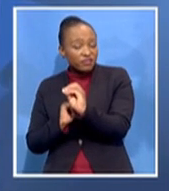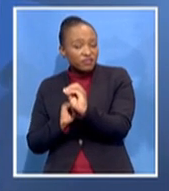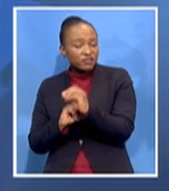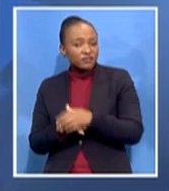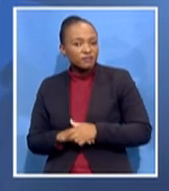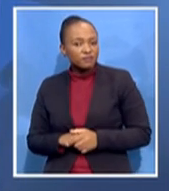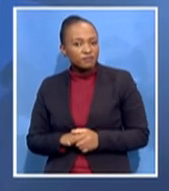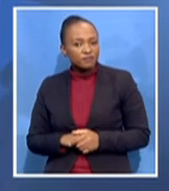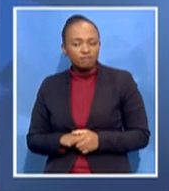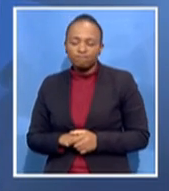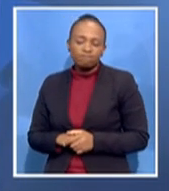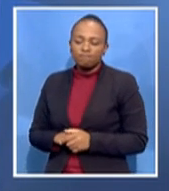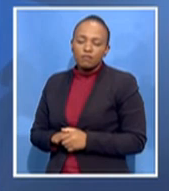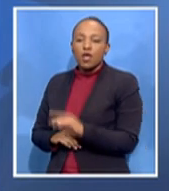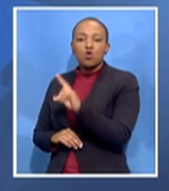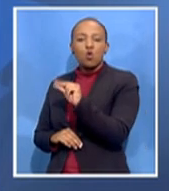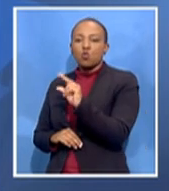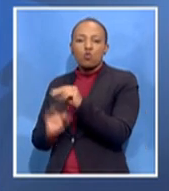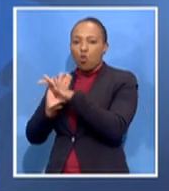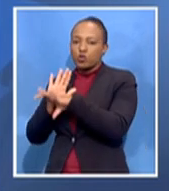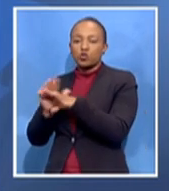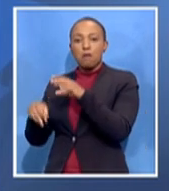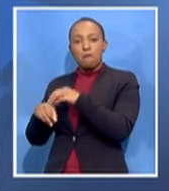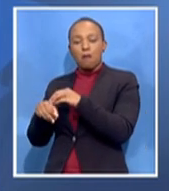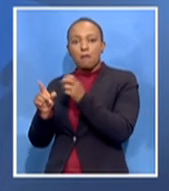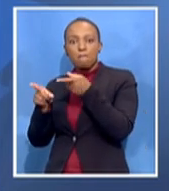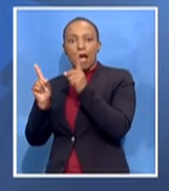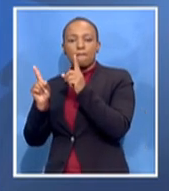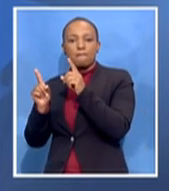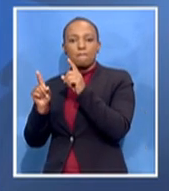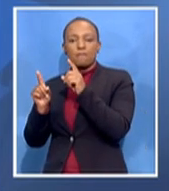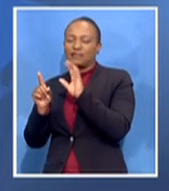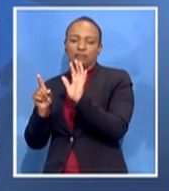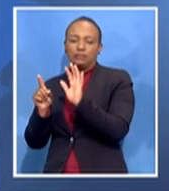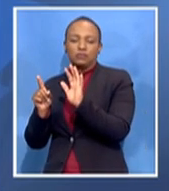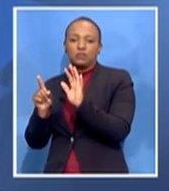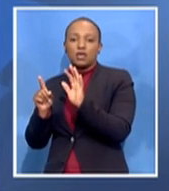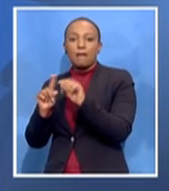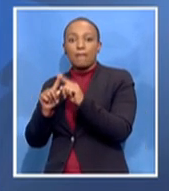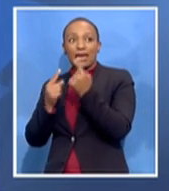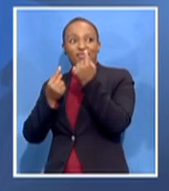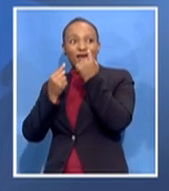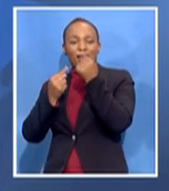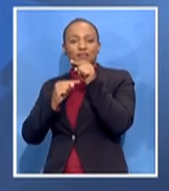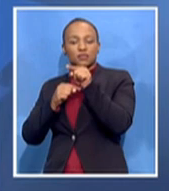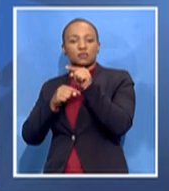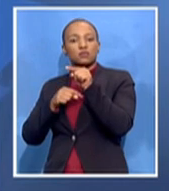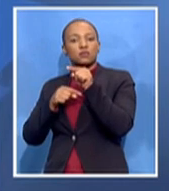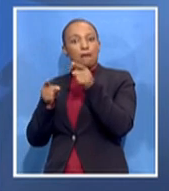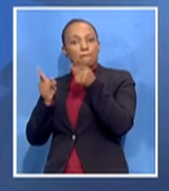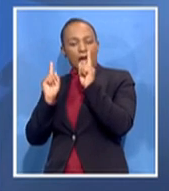threat is the inability of Jacob Zuma and those who travel with him